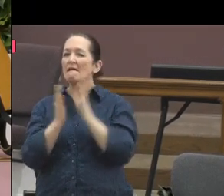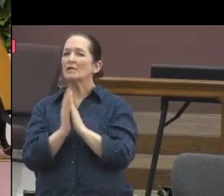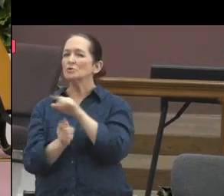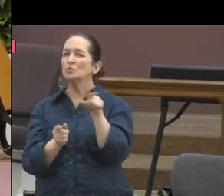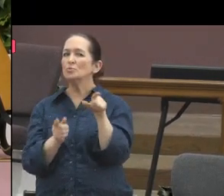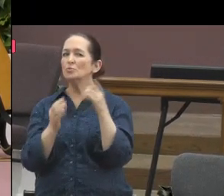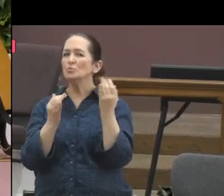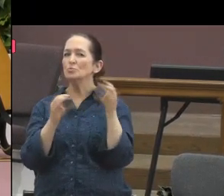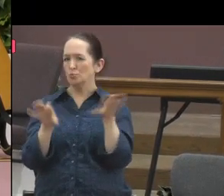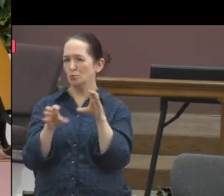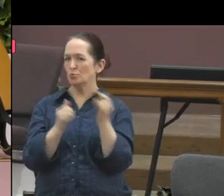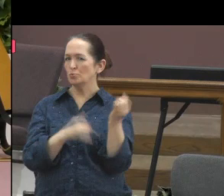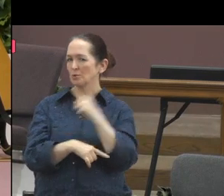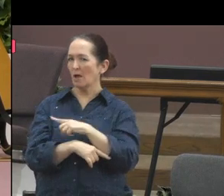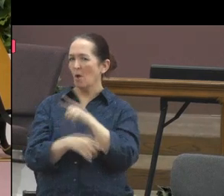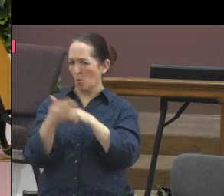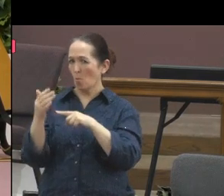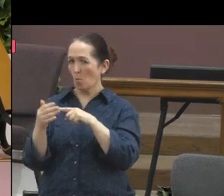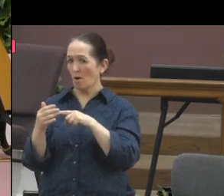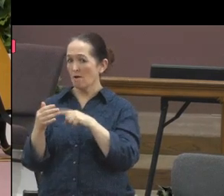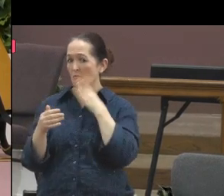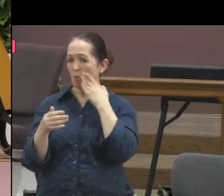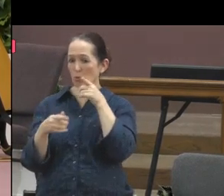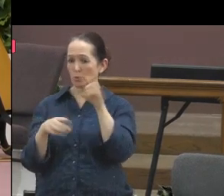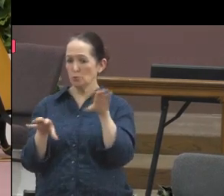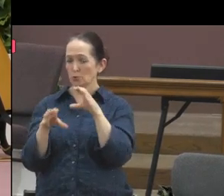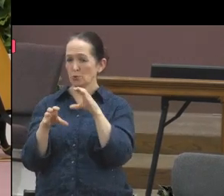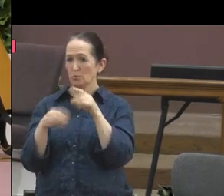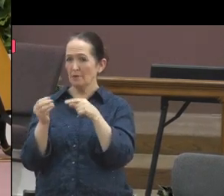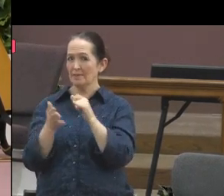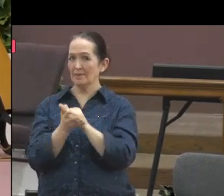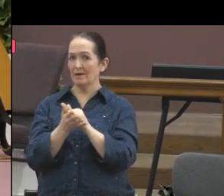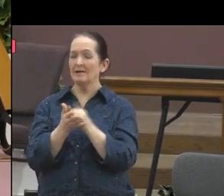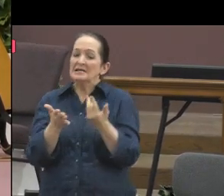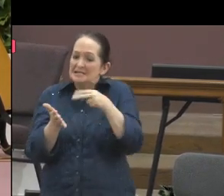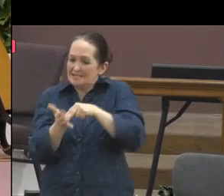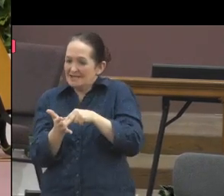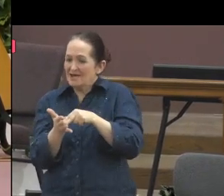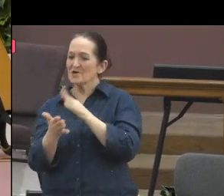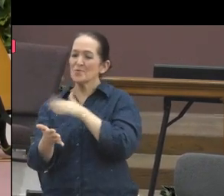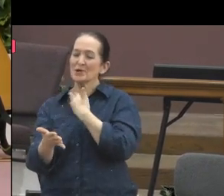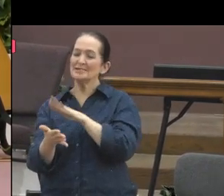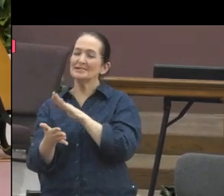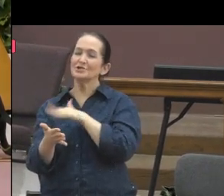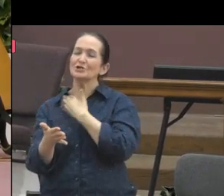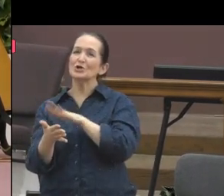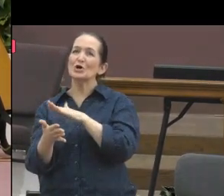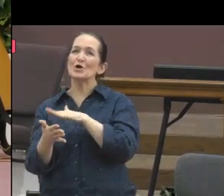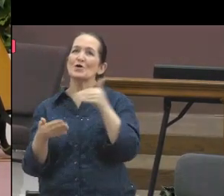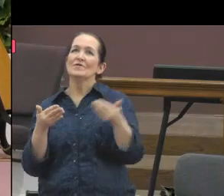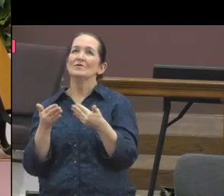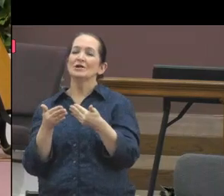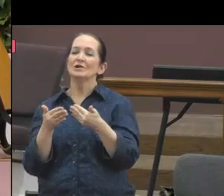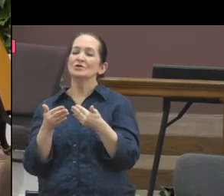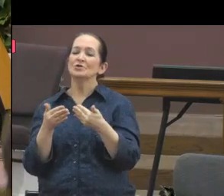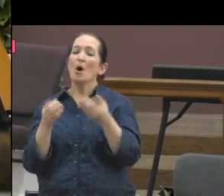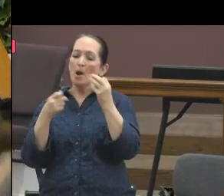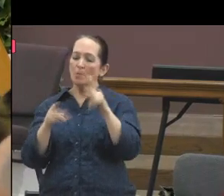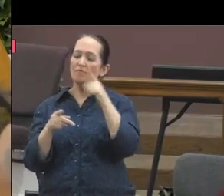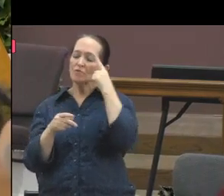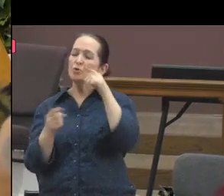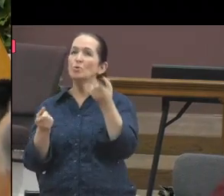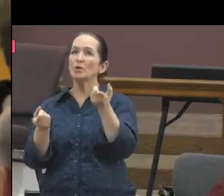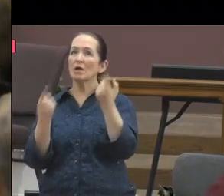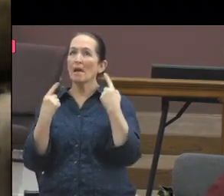today? And what are you going to do with it? Will you stand? We're going to sing a hymn of invitation, an opportunity for you to step out